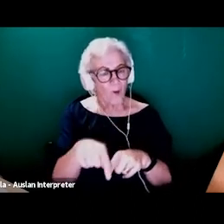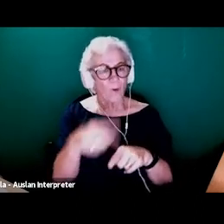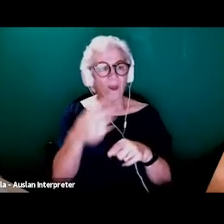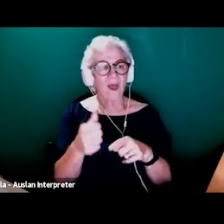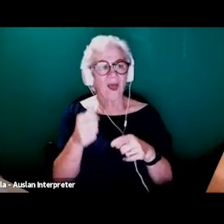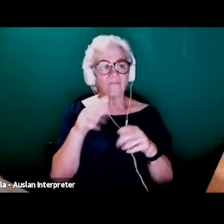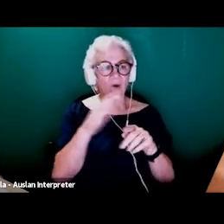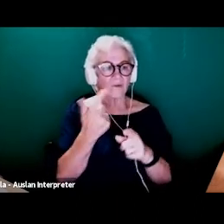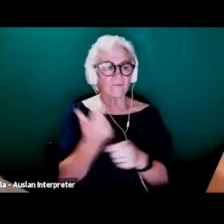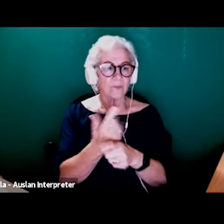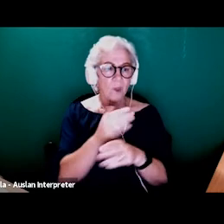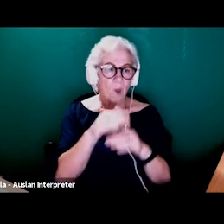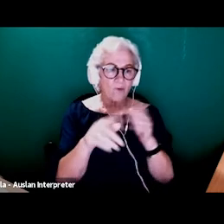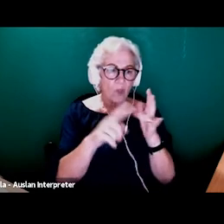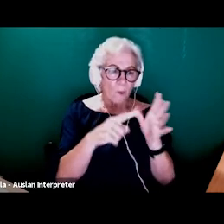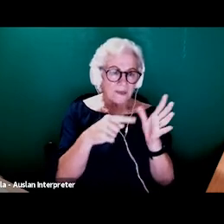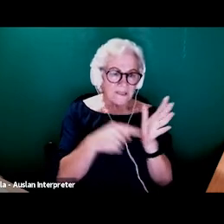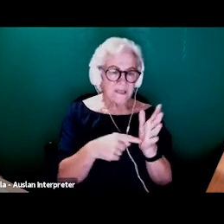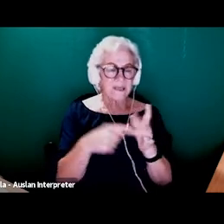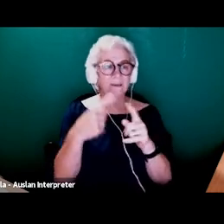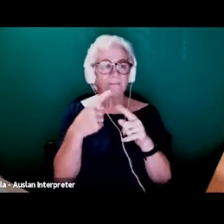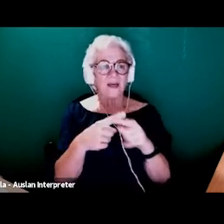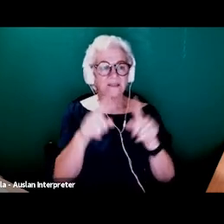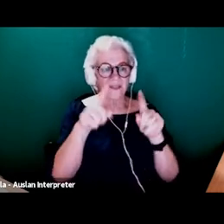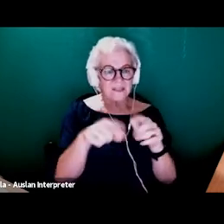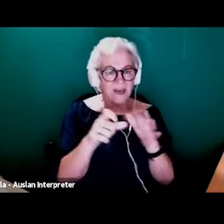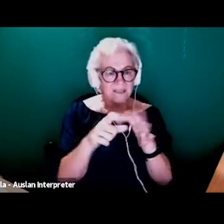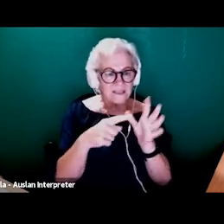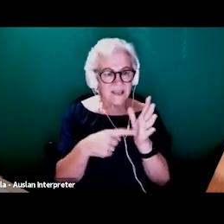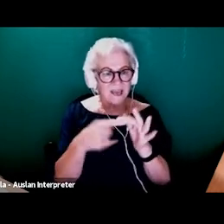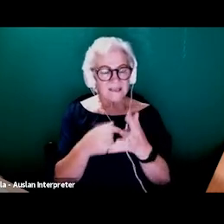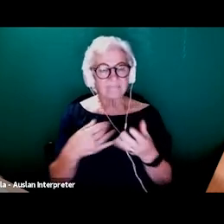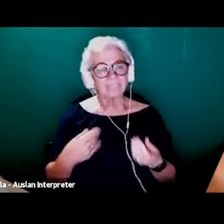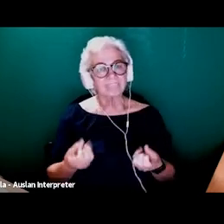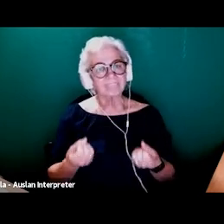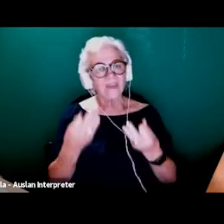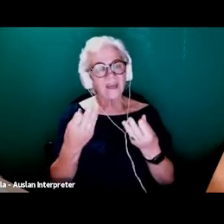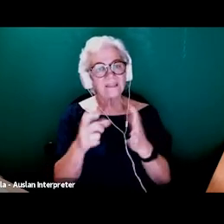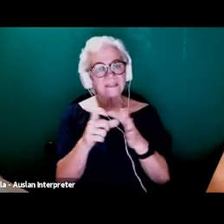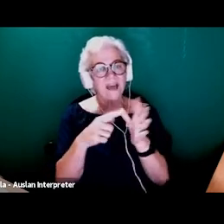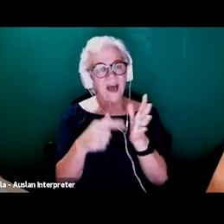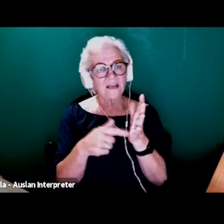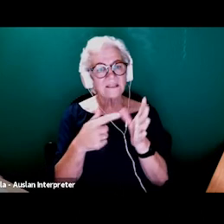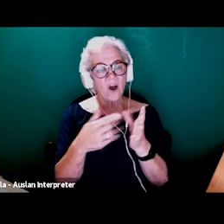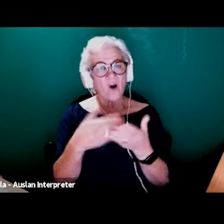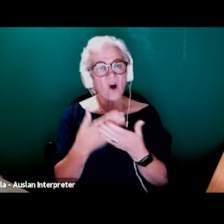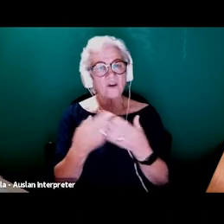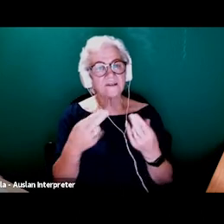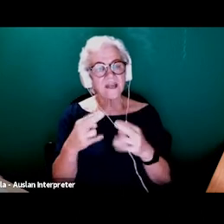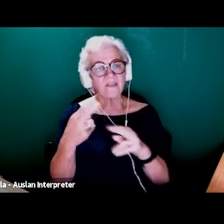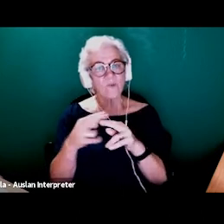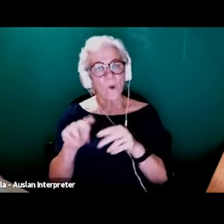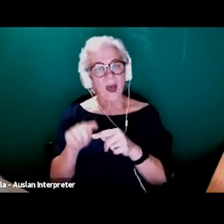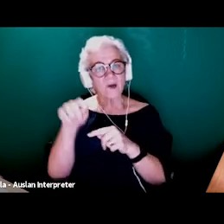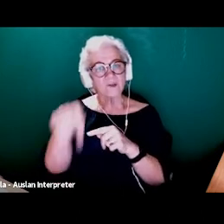the OAT treatment end dates compared to the start dates, and we didn't have data on death outside of New South Wales from 2010